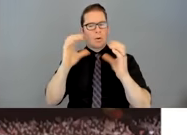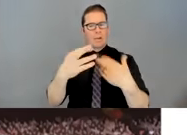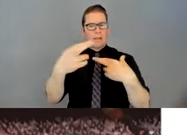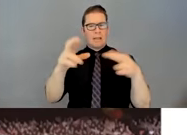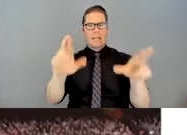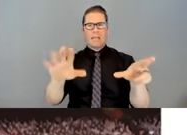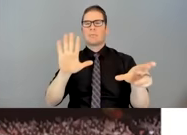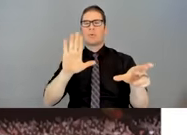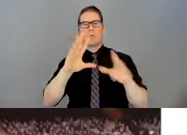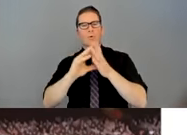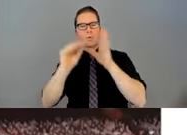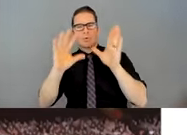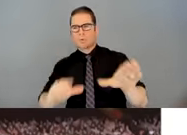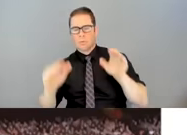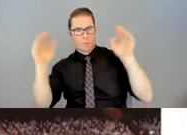are you